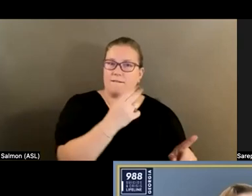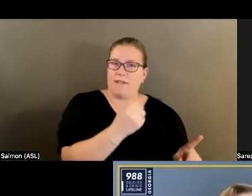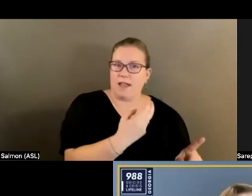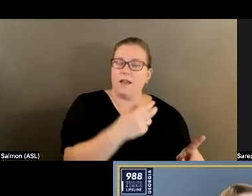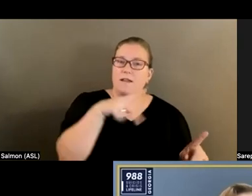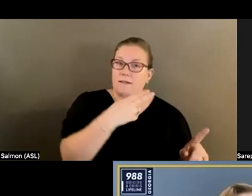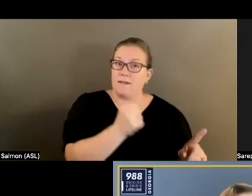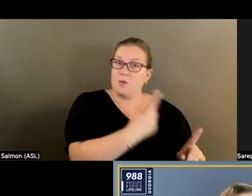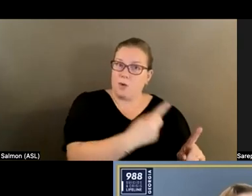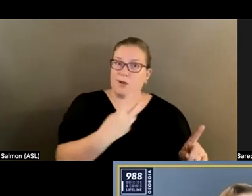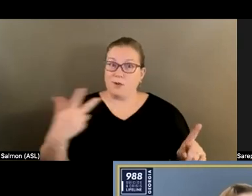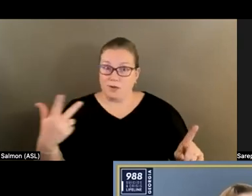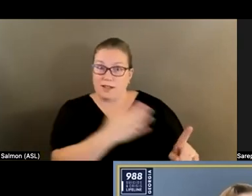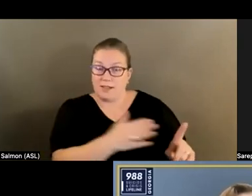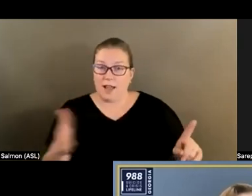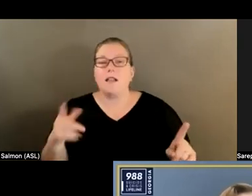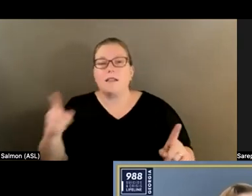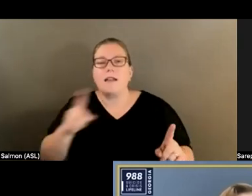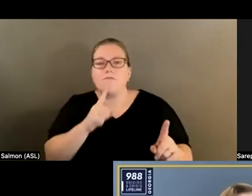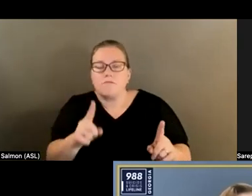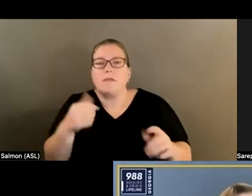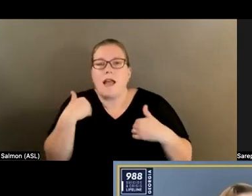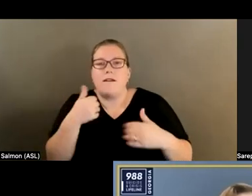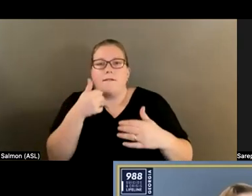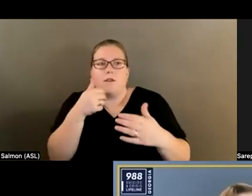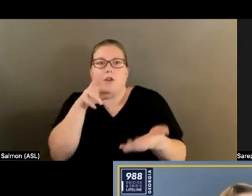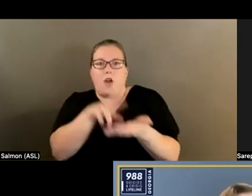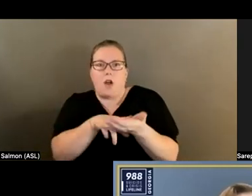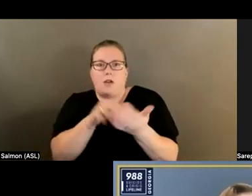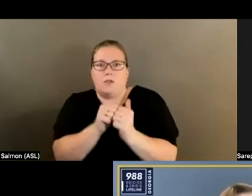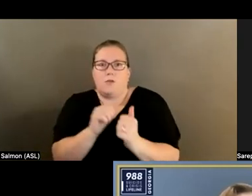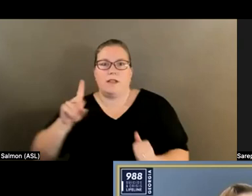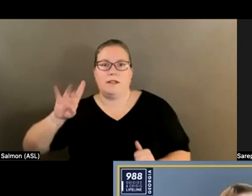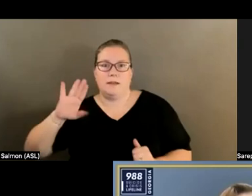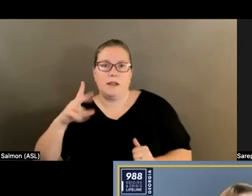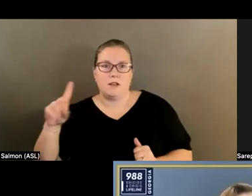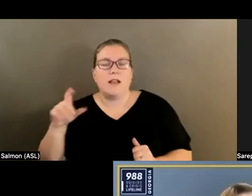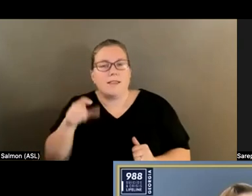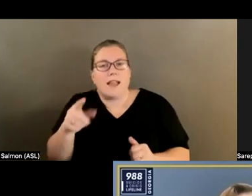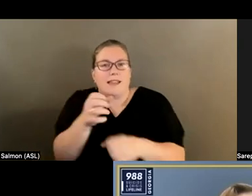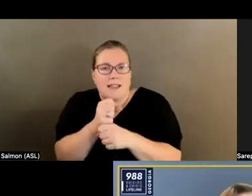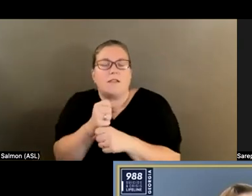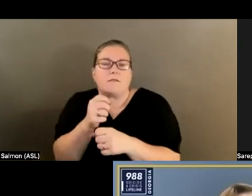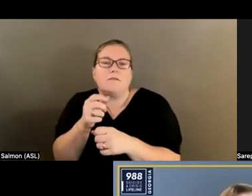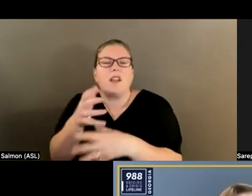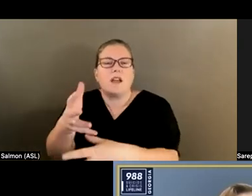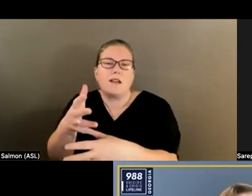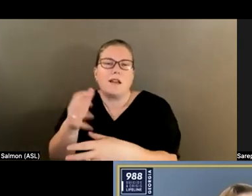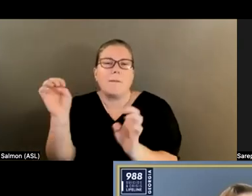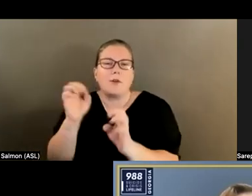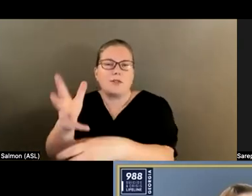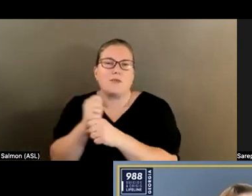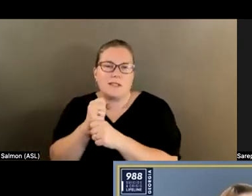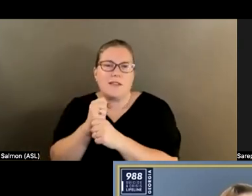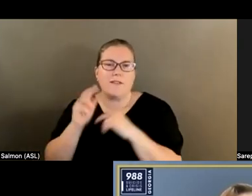actually do administer, under contract with our organization, emergency receiving facilities known as the